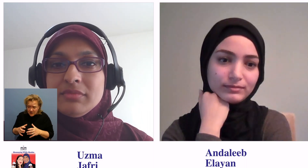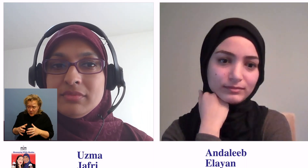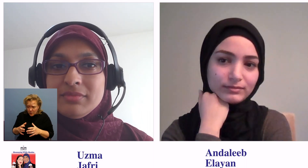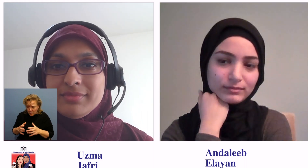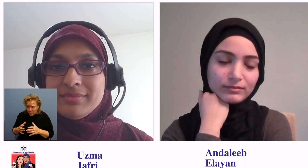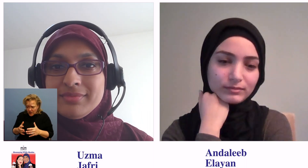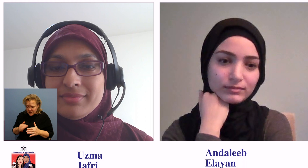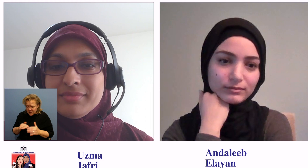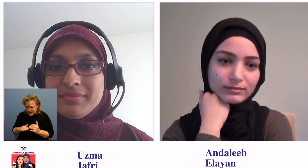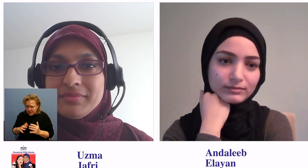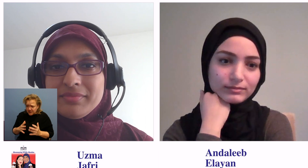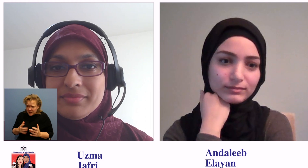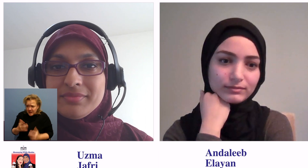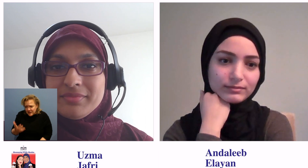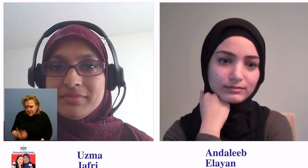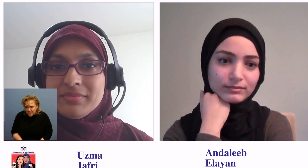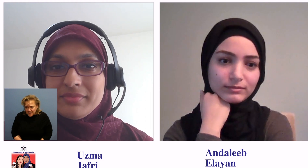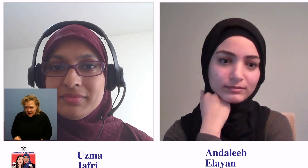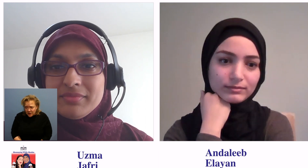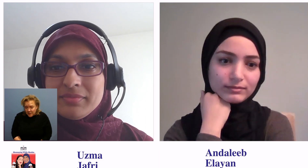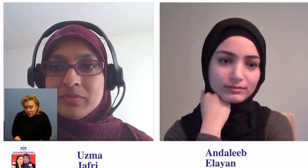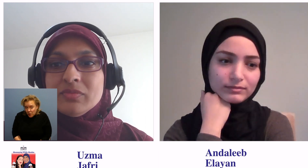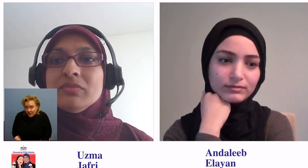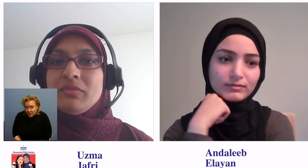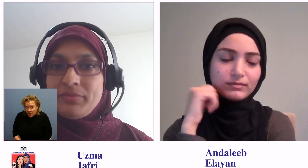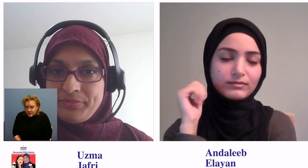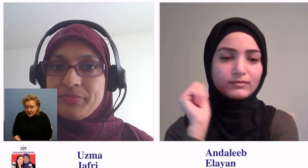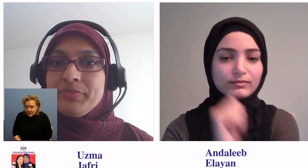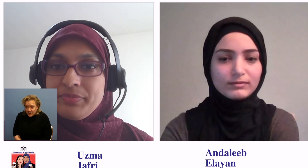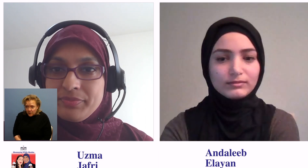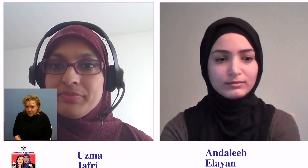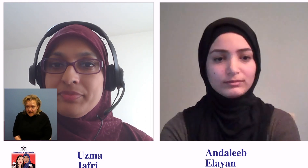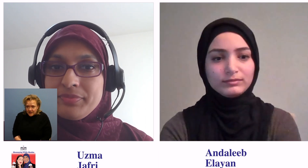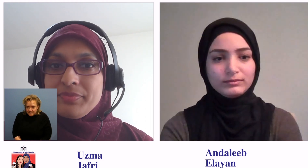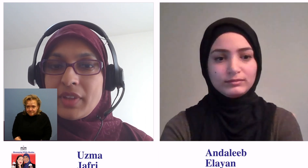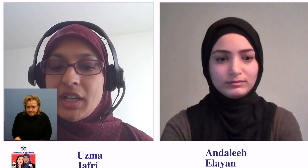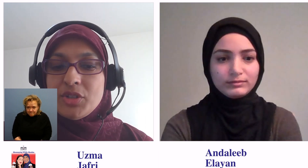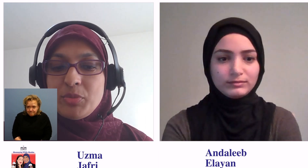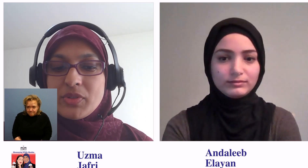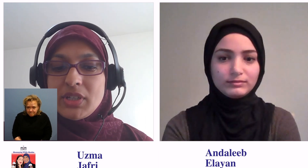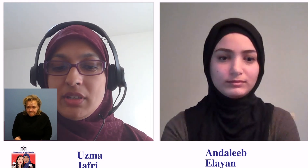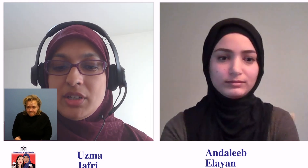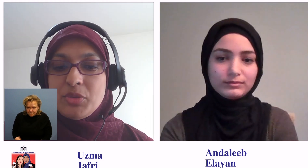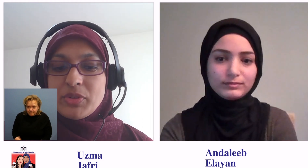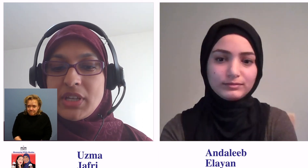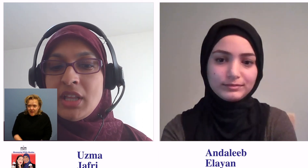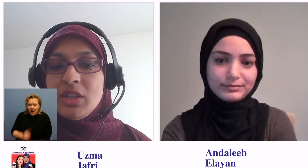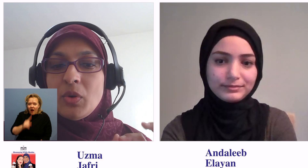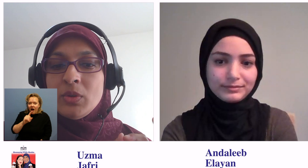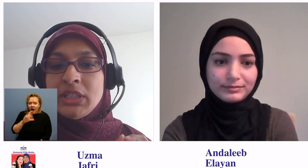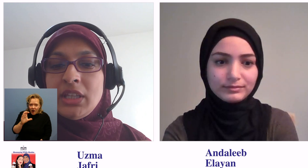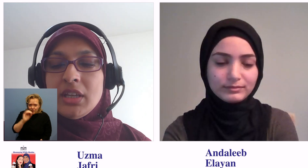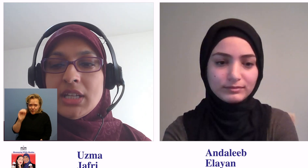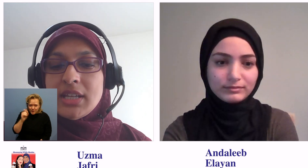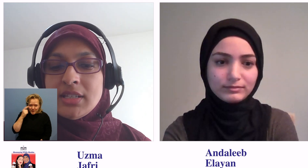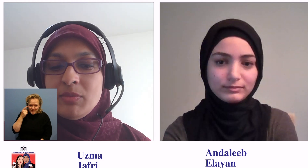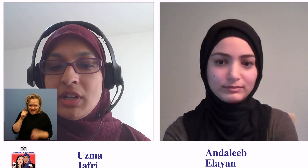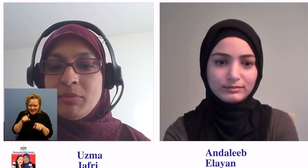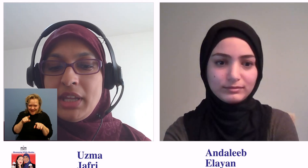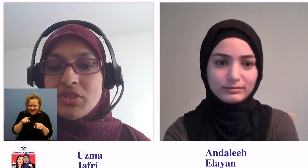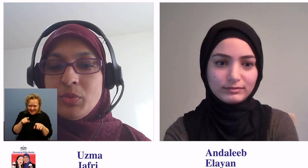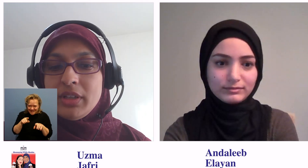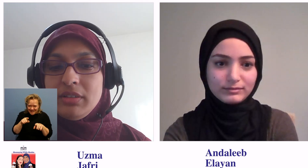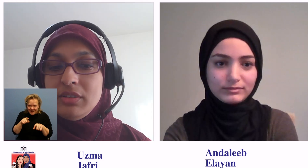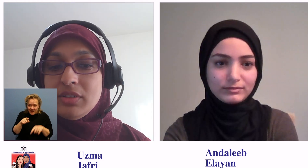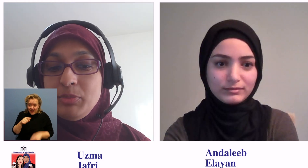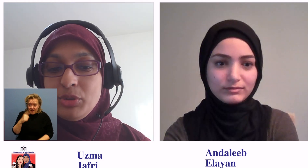are needing or wanting accessibility, you need to be telling people what they want and what they need. A hundred percent, a hundred percent. And the only addendum